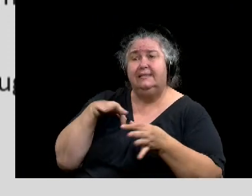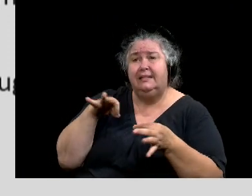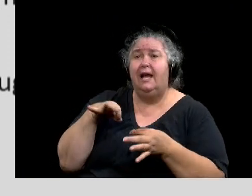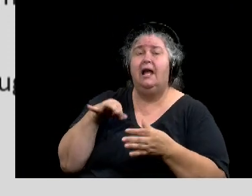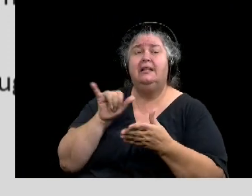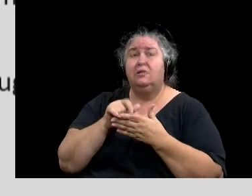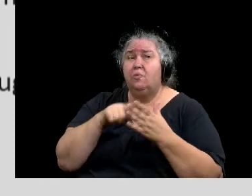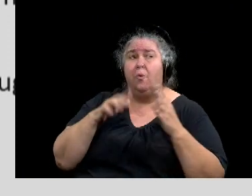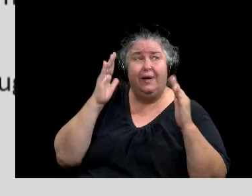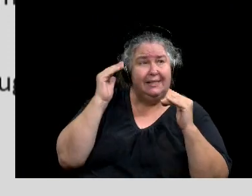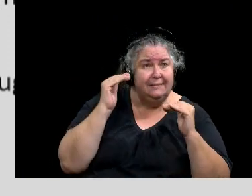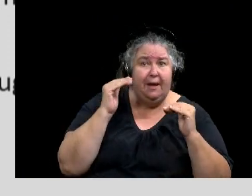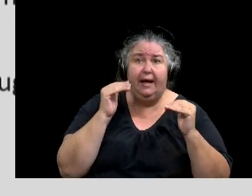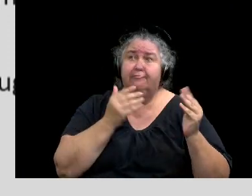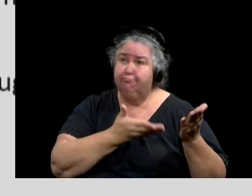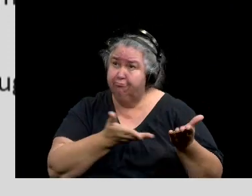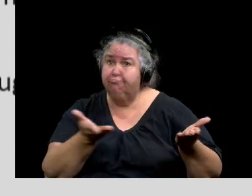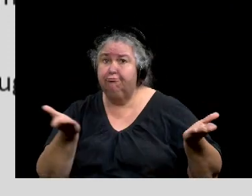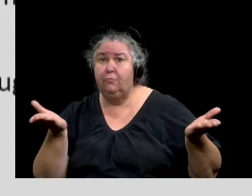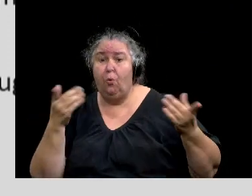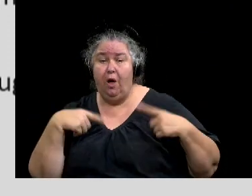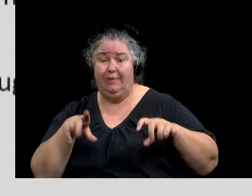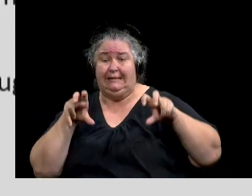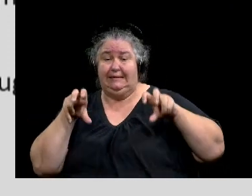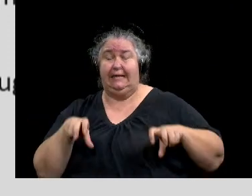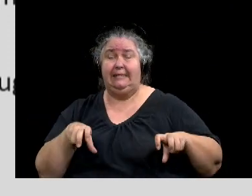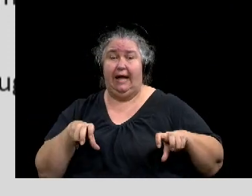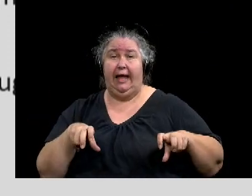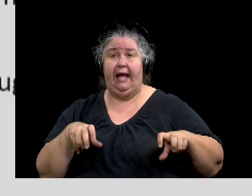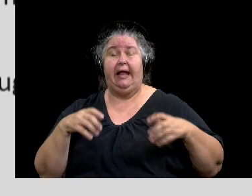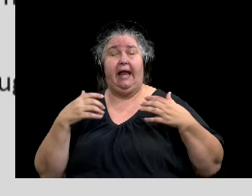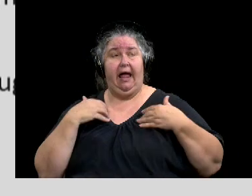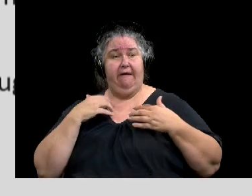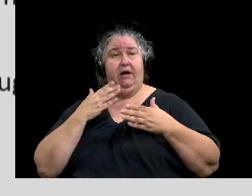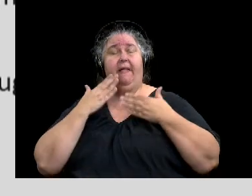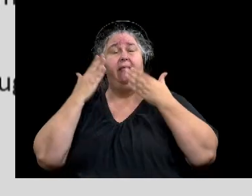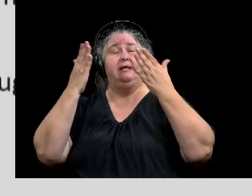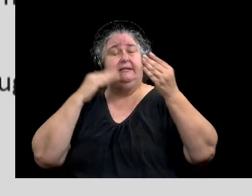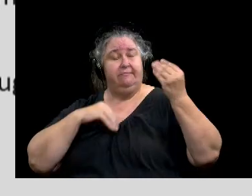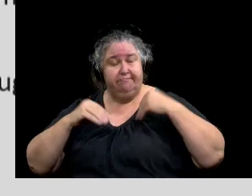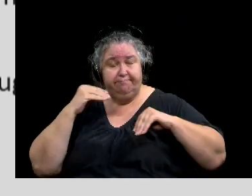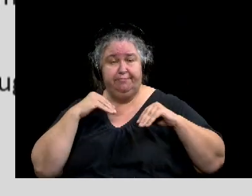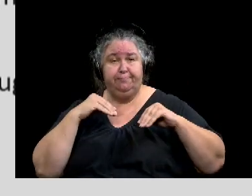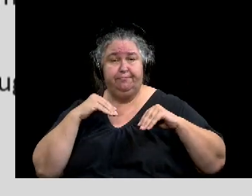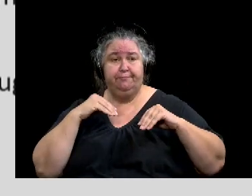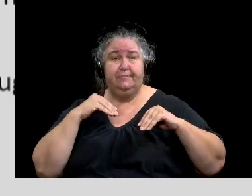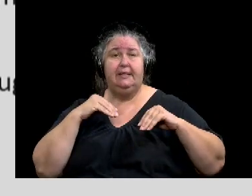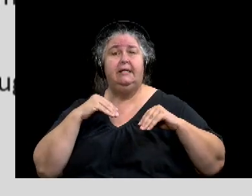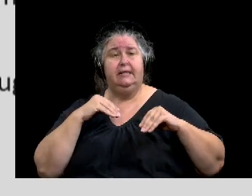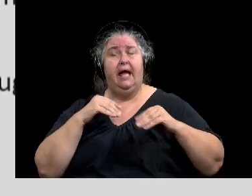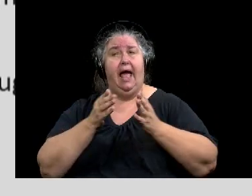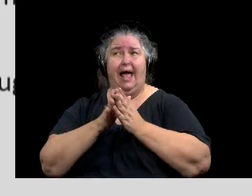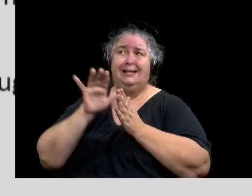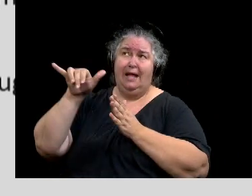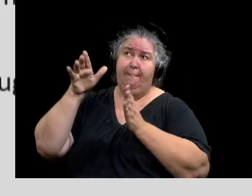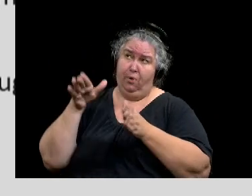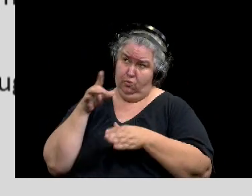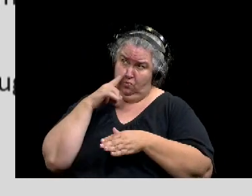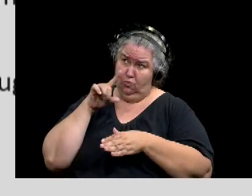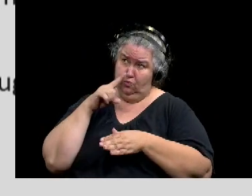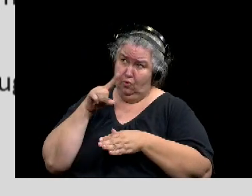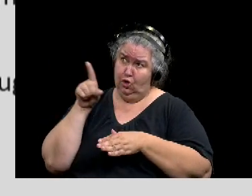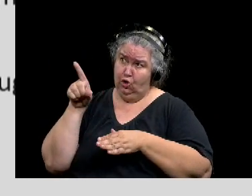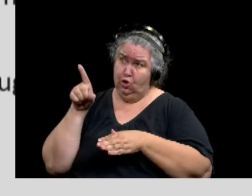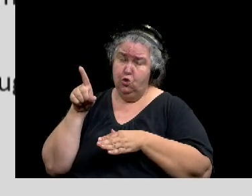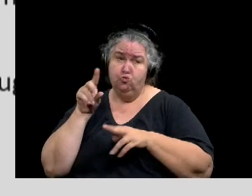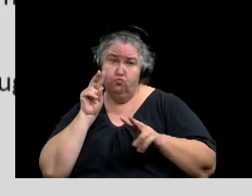of each other while we sit down and have our time together. Ask that person to be the enforcer to